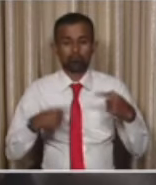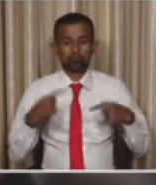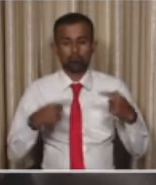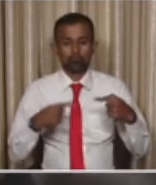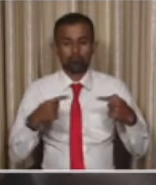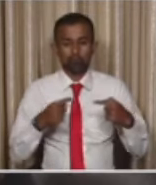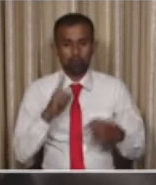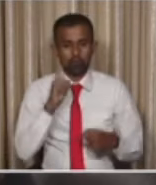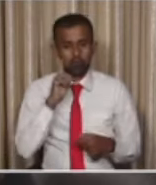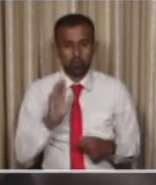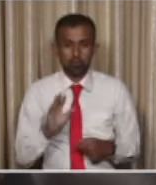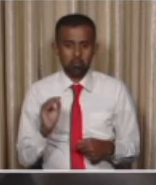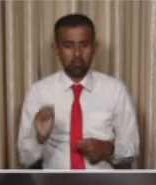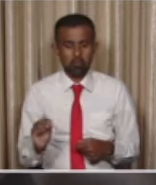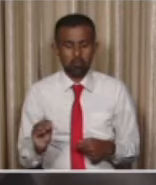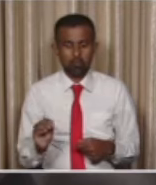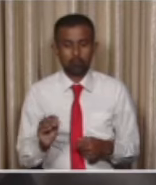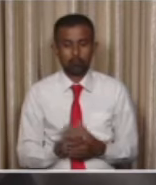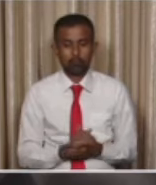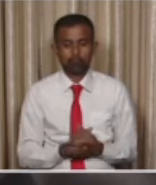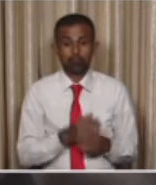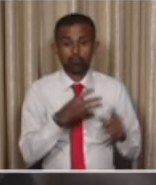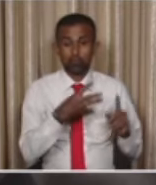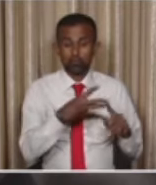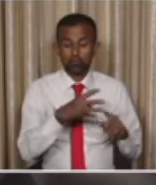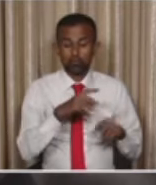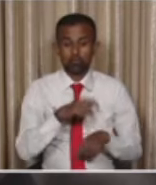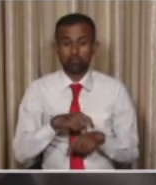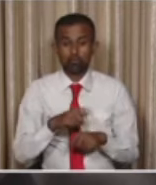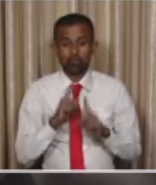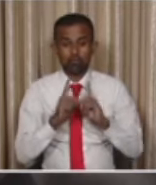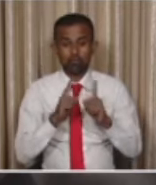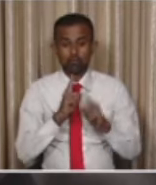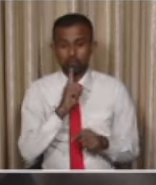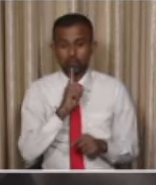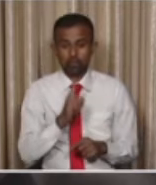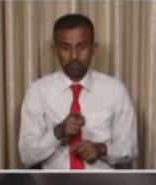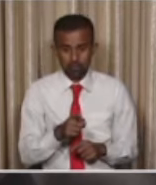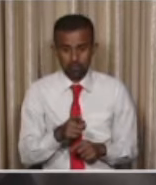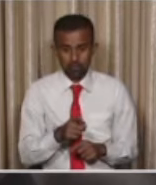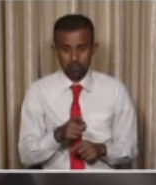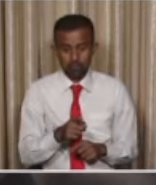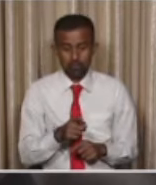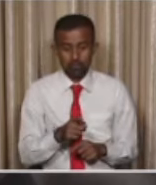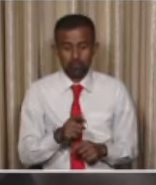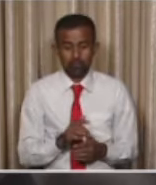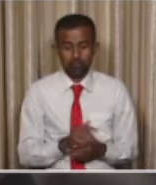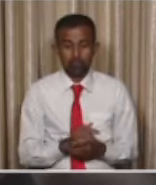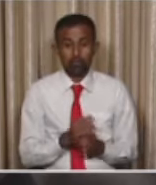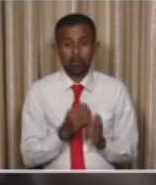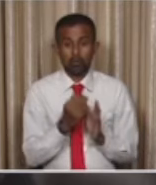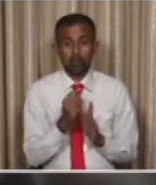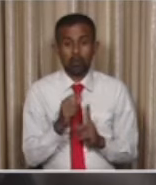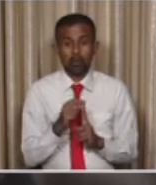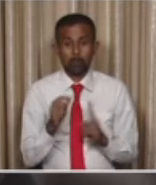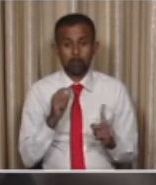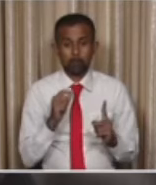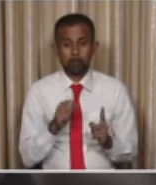the report of the Legislative Standing Committee and accepting it. The